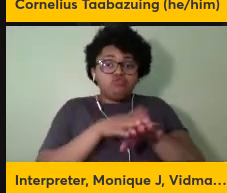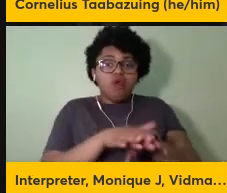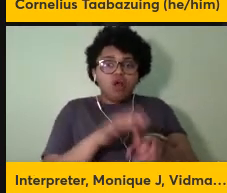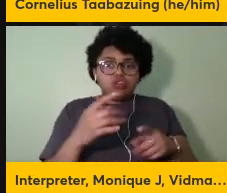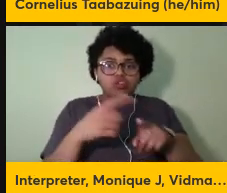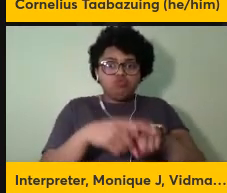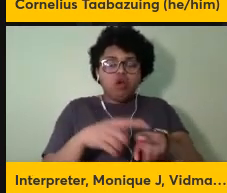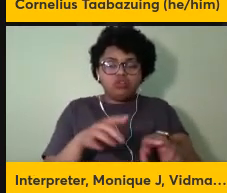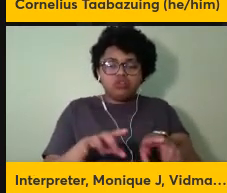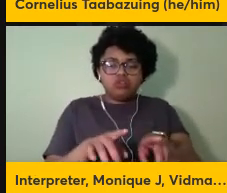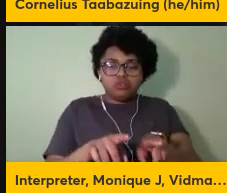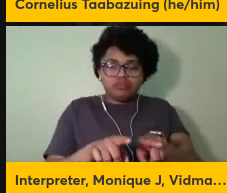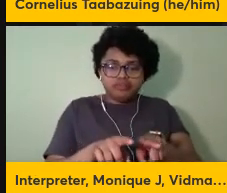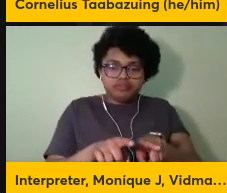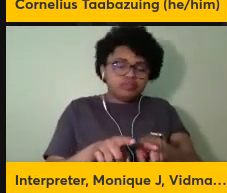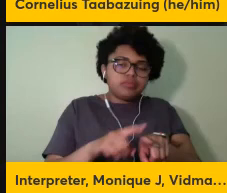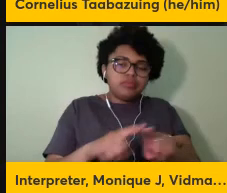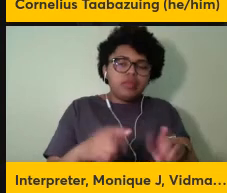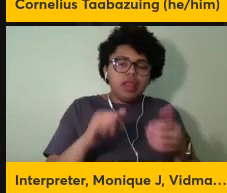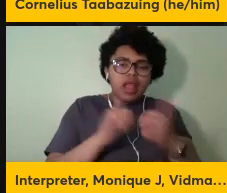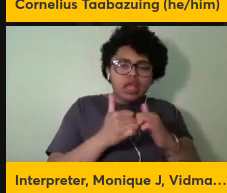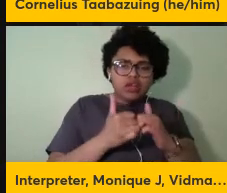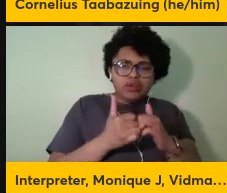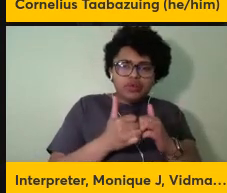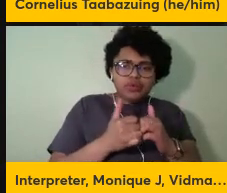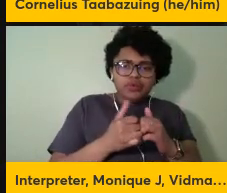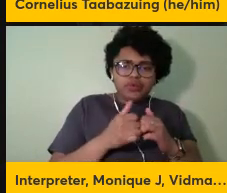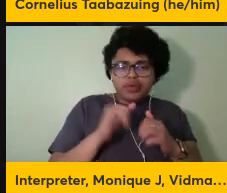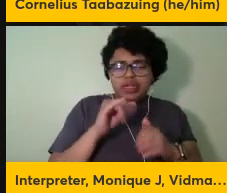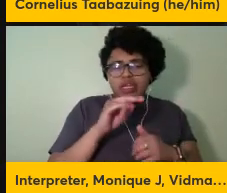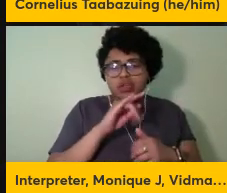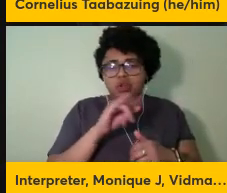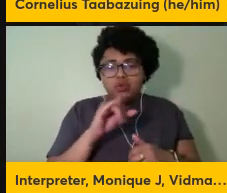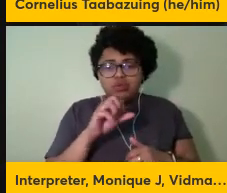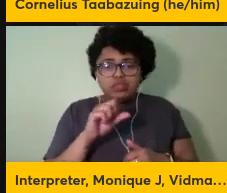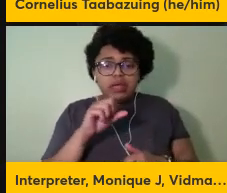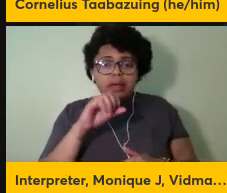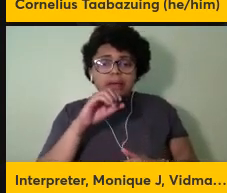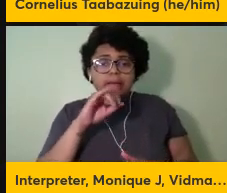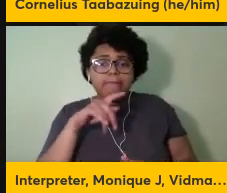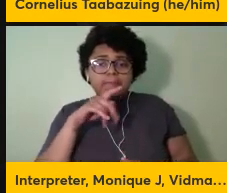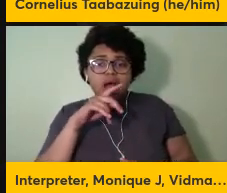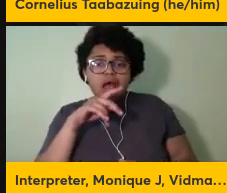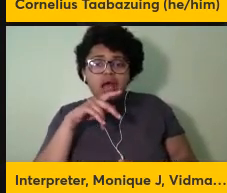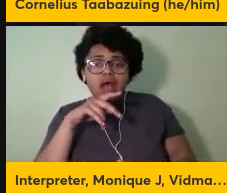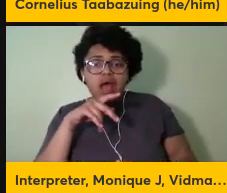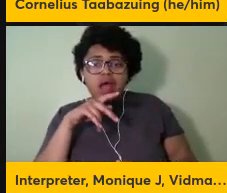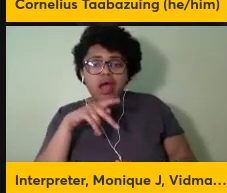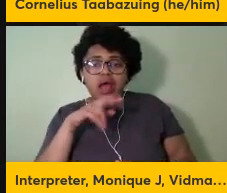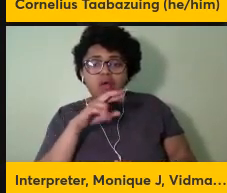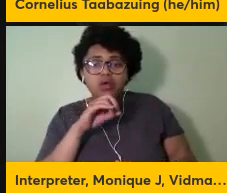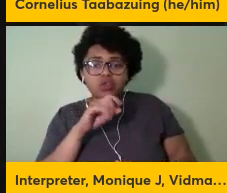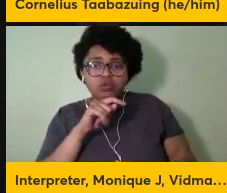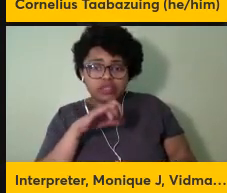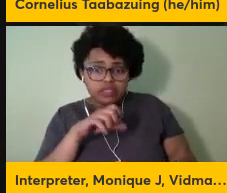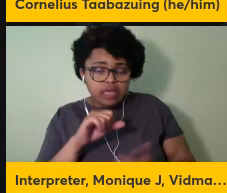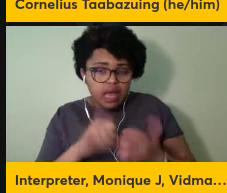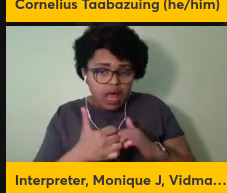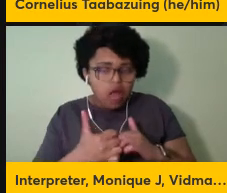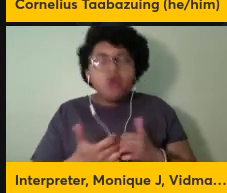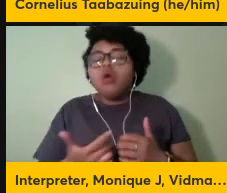to induce pyroptosis, it's usually mediated by the pattern recognition receptors. And so we next asked what pattern